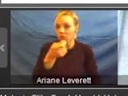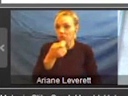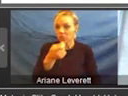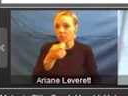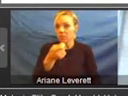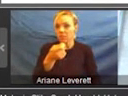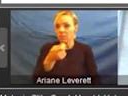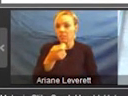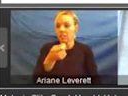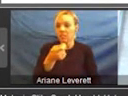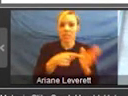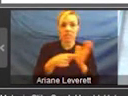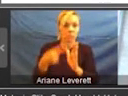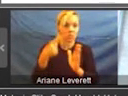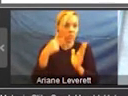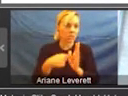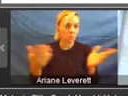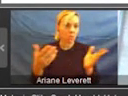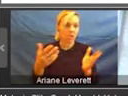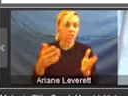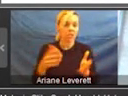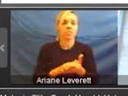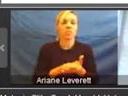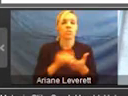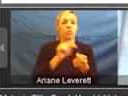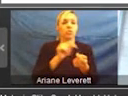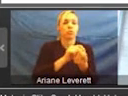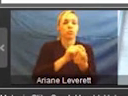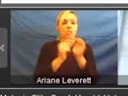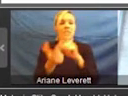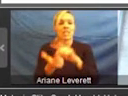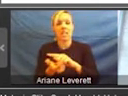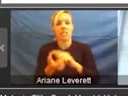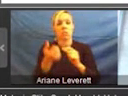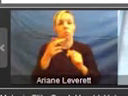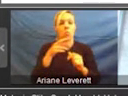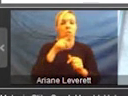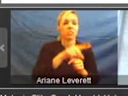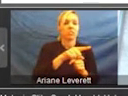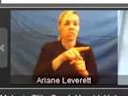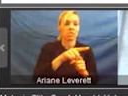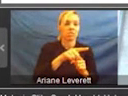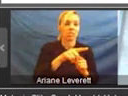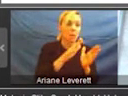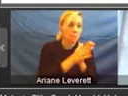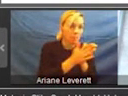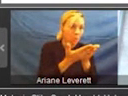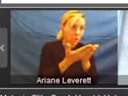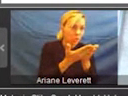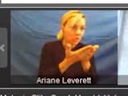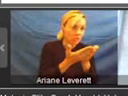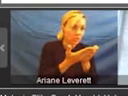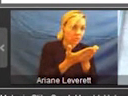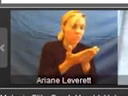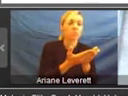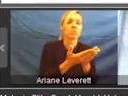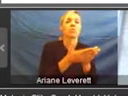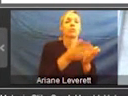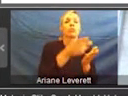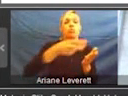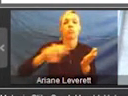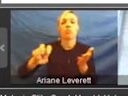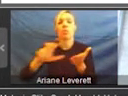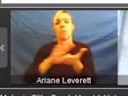translating or transferring educational textbooks into accessible formats.